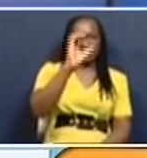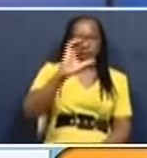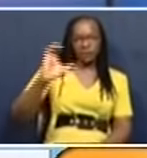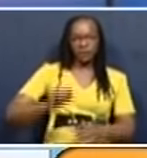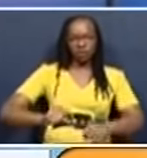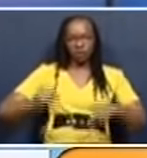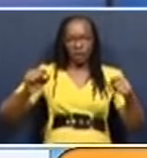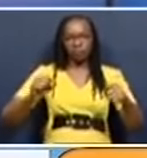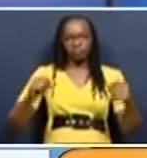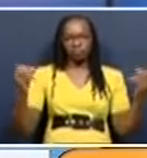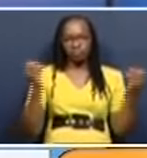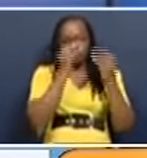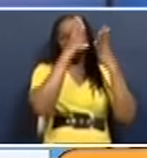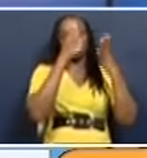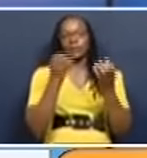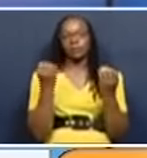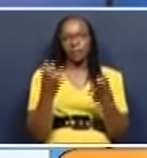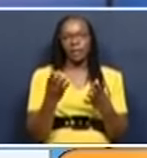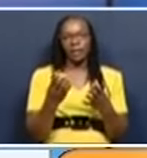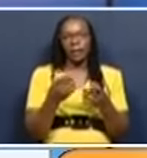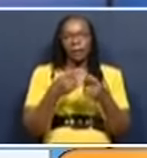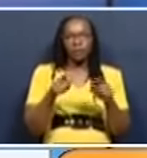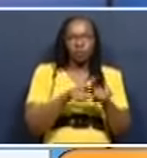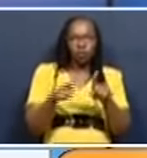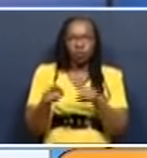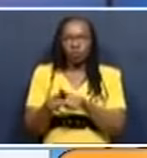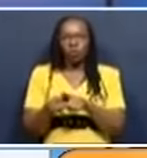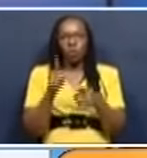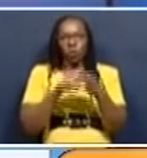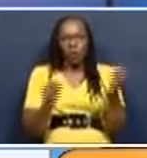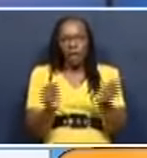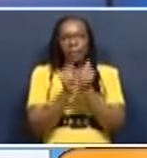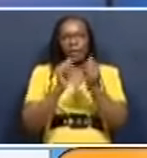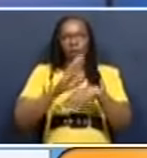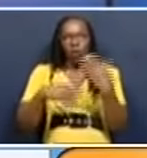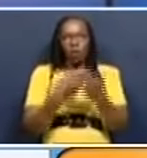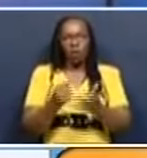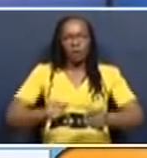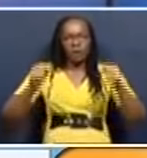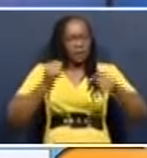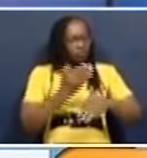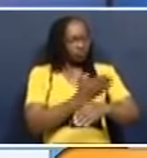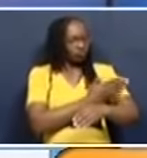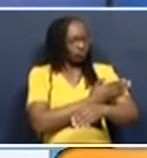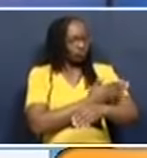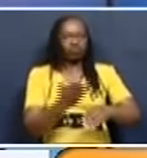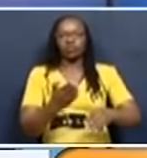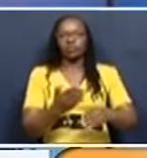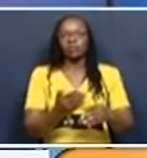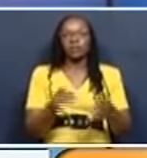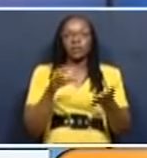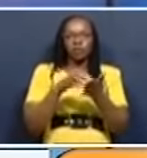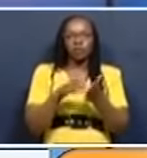came as a surprise to many, or to the controversy that has consumed those that have attempted to steer the war against Kraft in the position he has